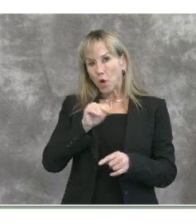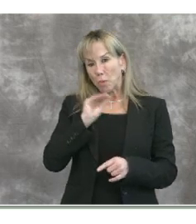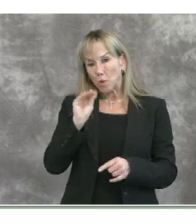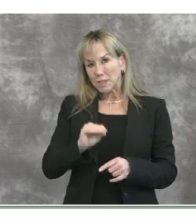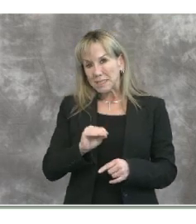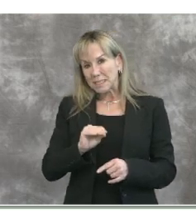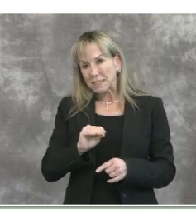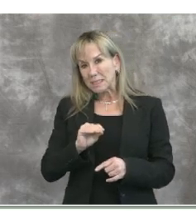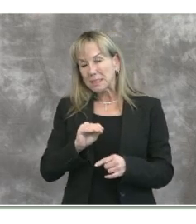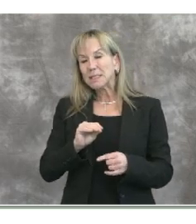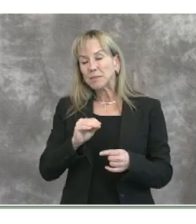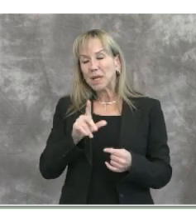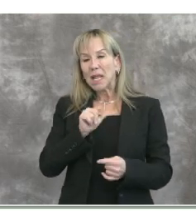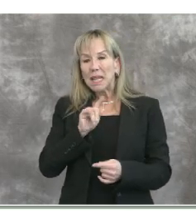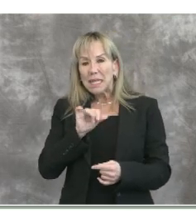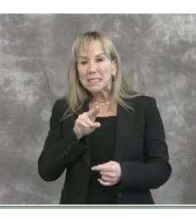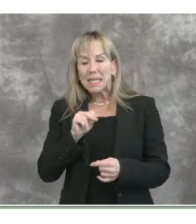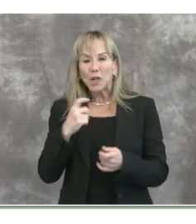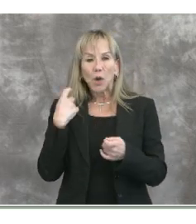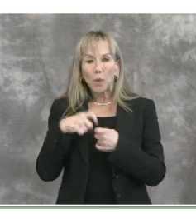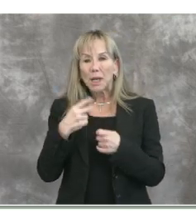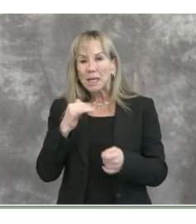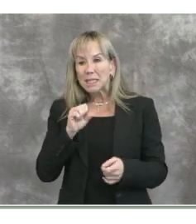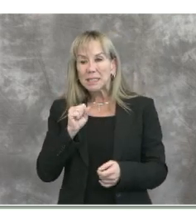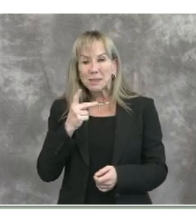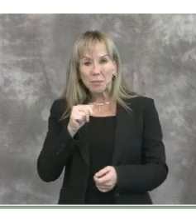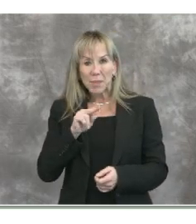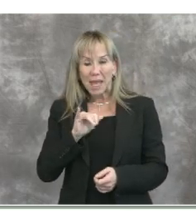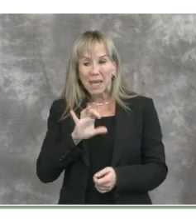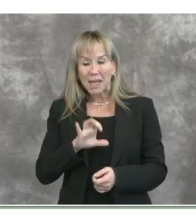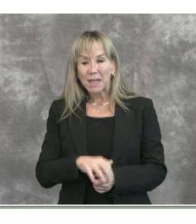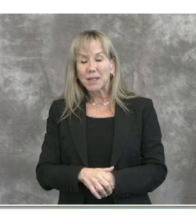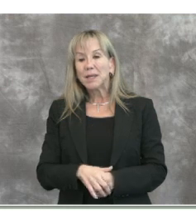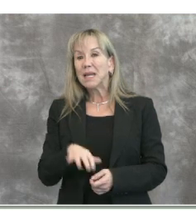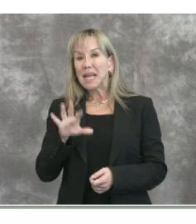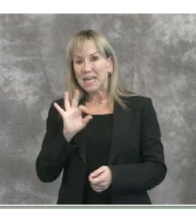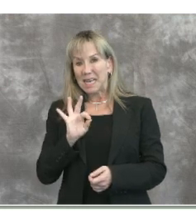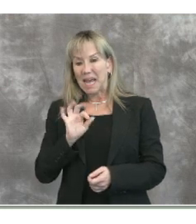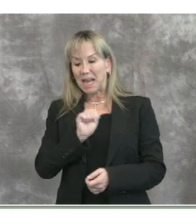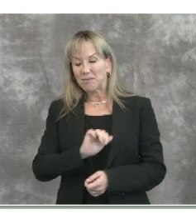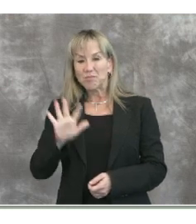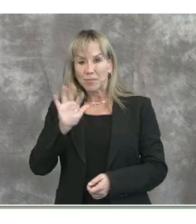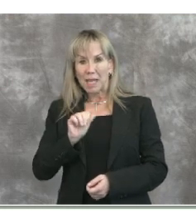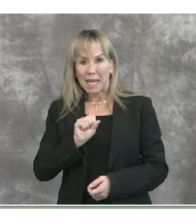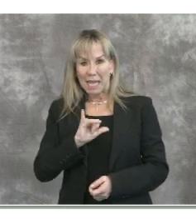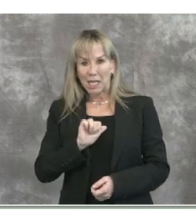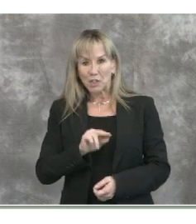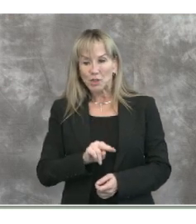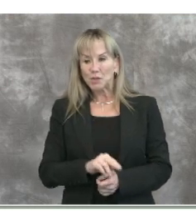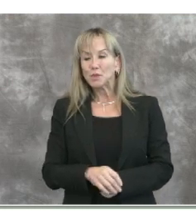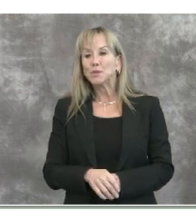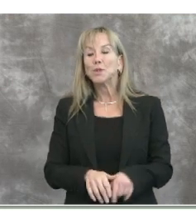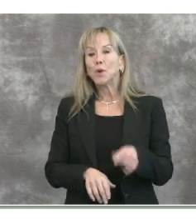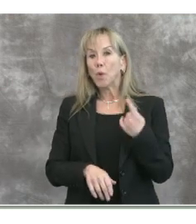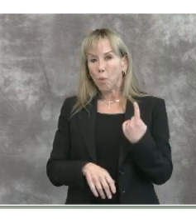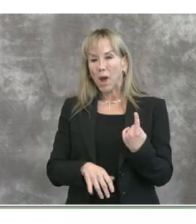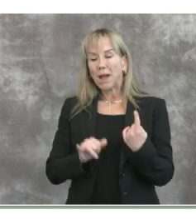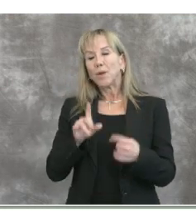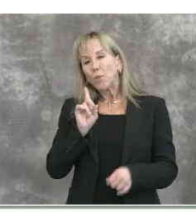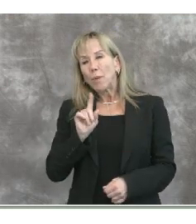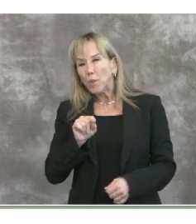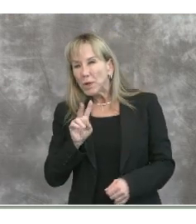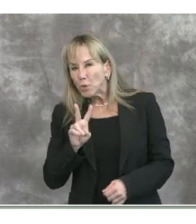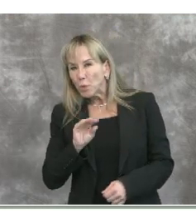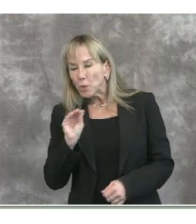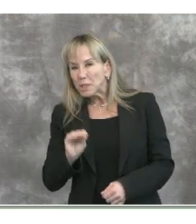are Hispanic or Latino, 9 or 11% are Asian, 1, which represents